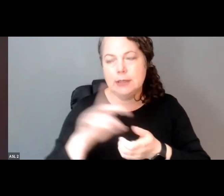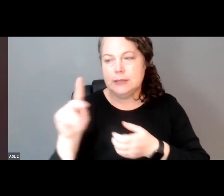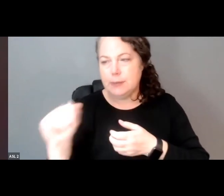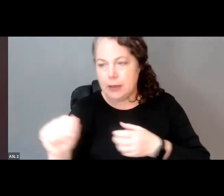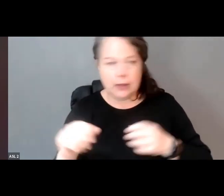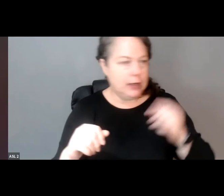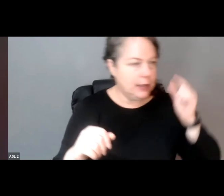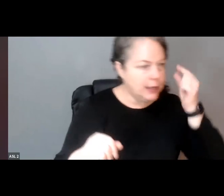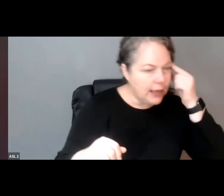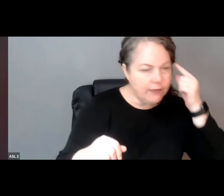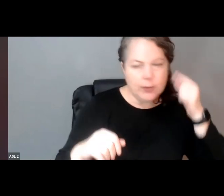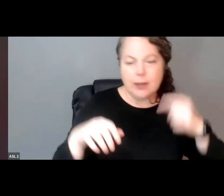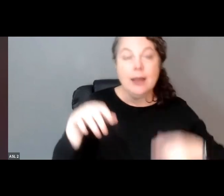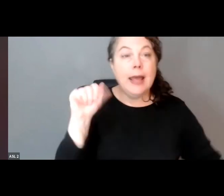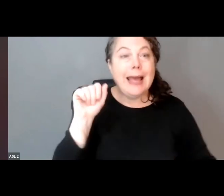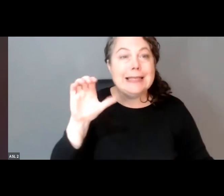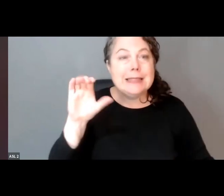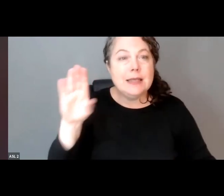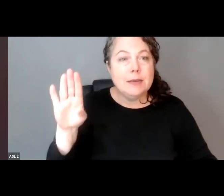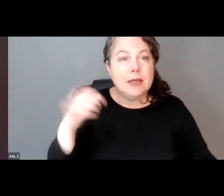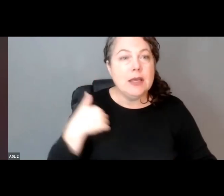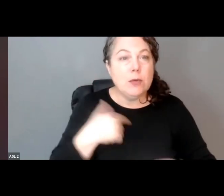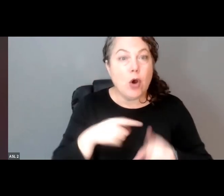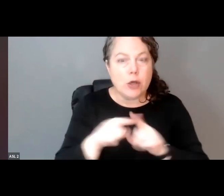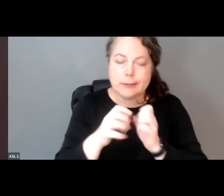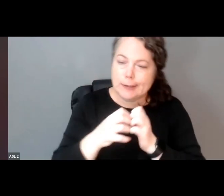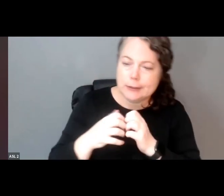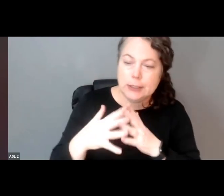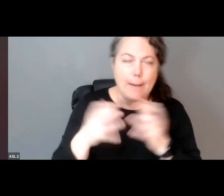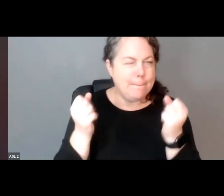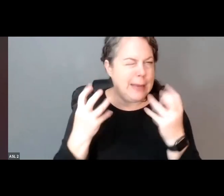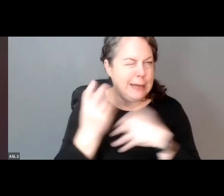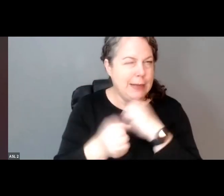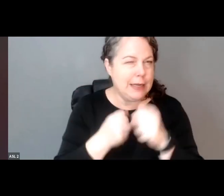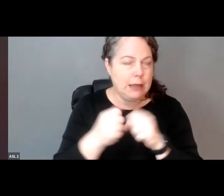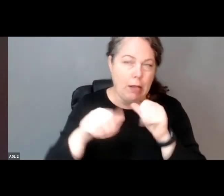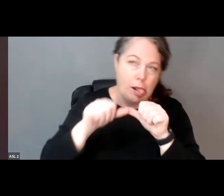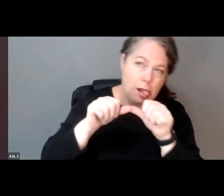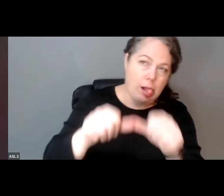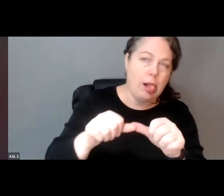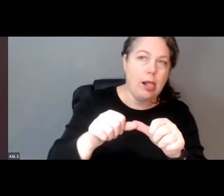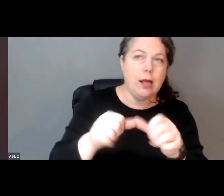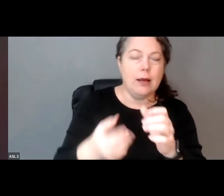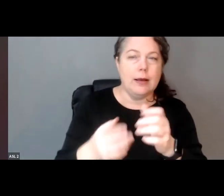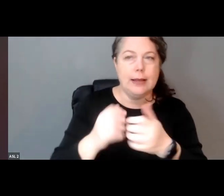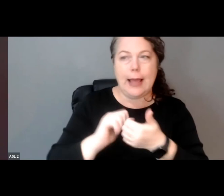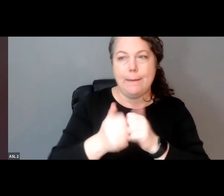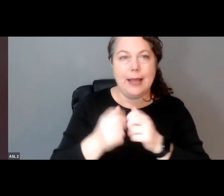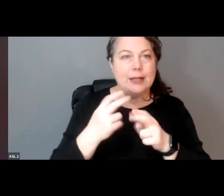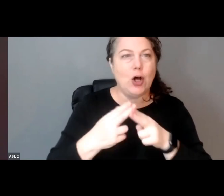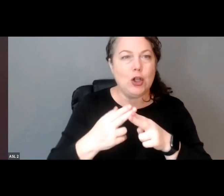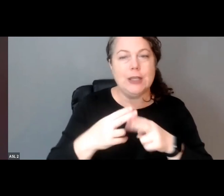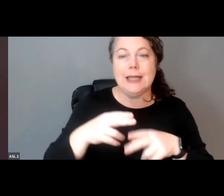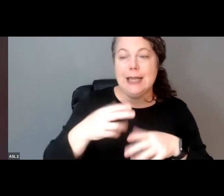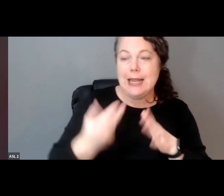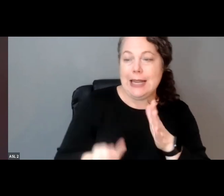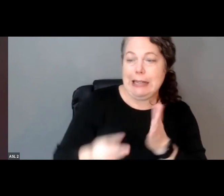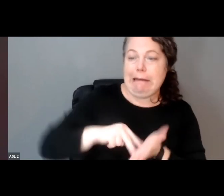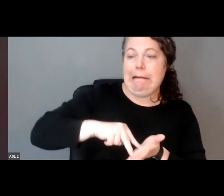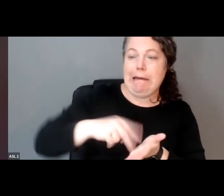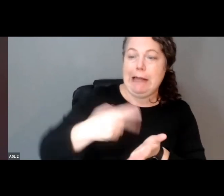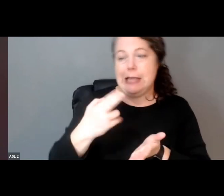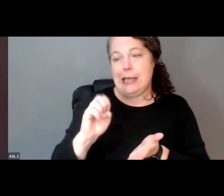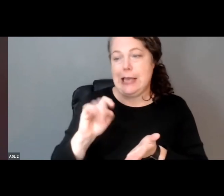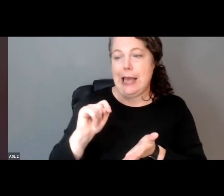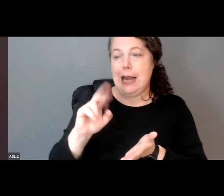at ACB, we are also launching a multi-year campaign. We're calling it our Get Up and Get Moving campaign because